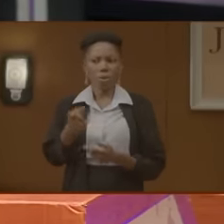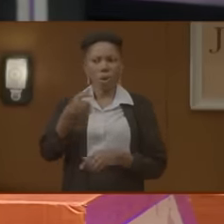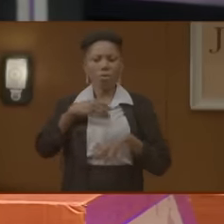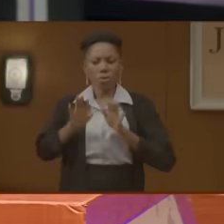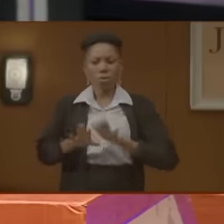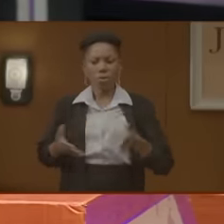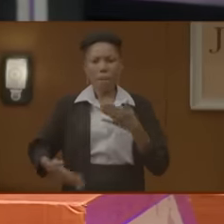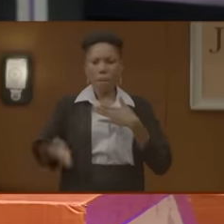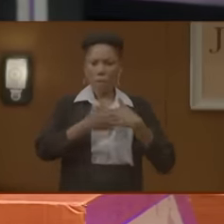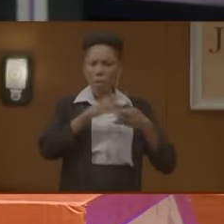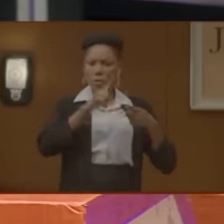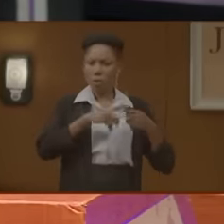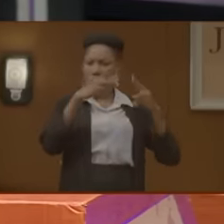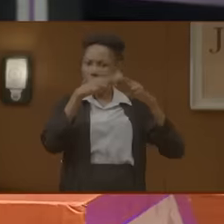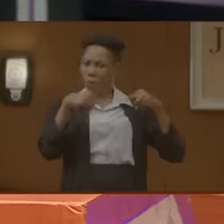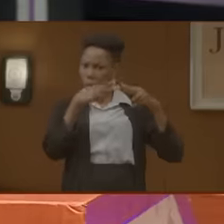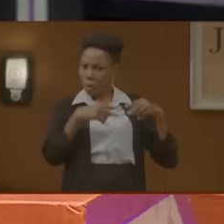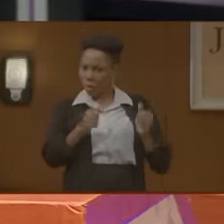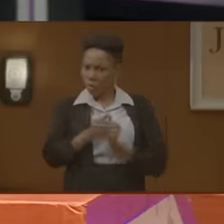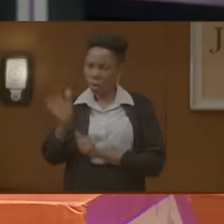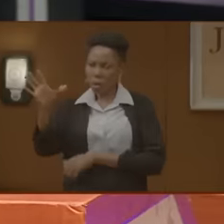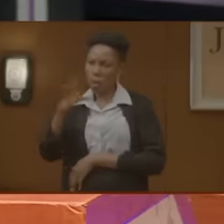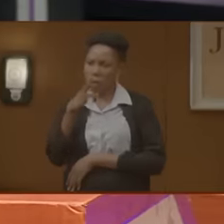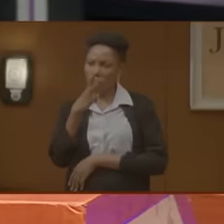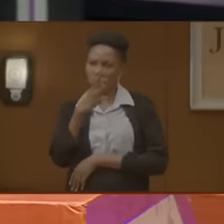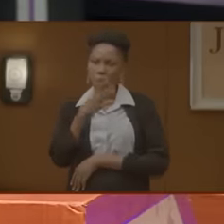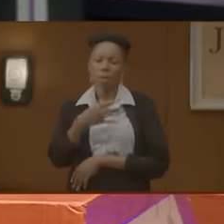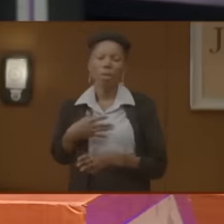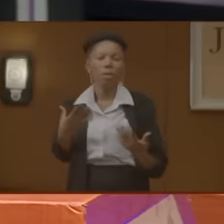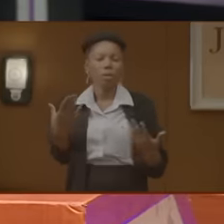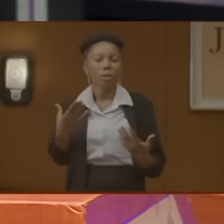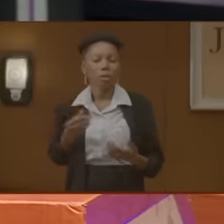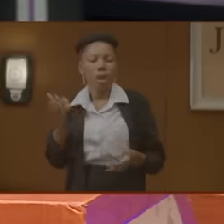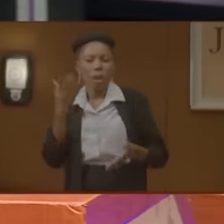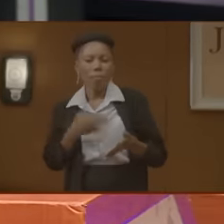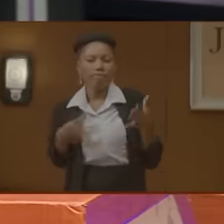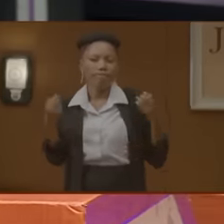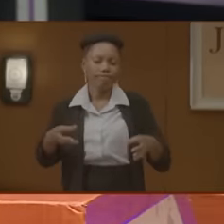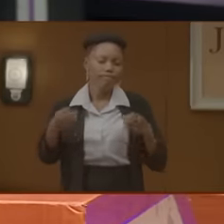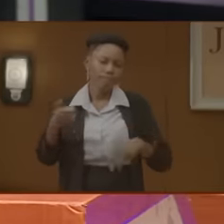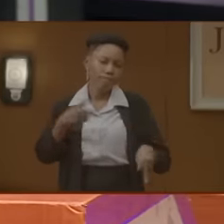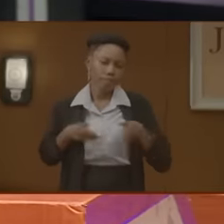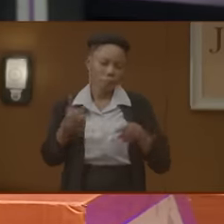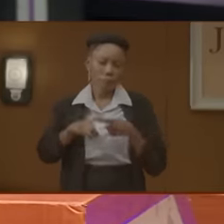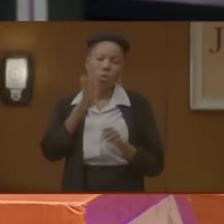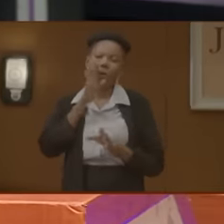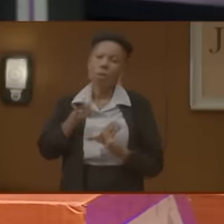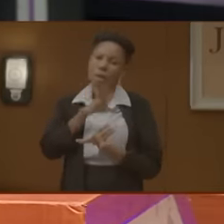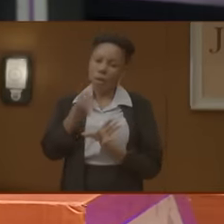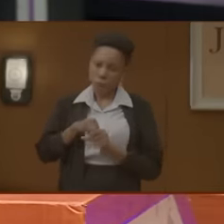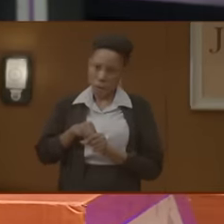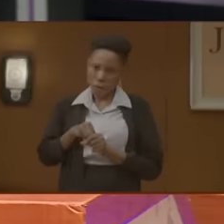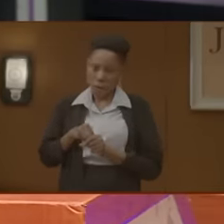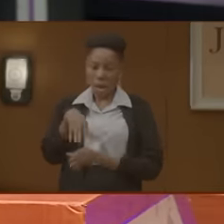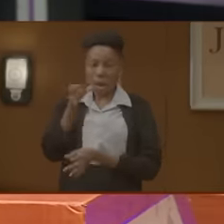go and stay with your mother in the village. So it became an issue. Everybody were trying to resolve it. So the uncle told him that even if you